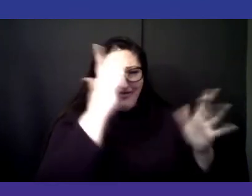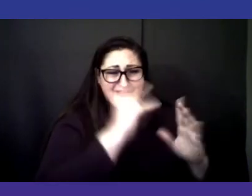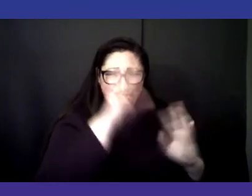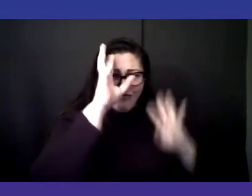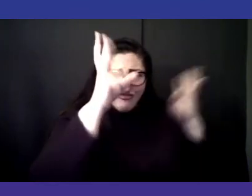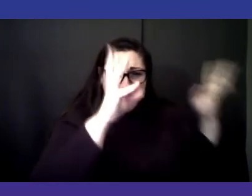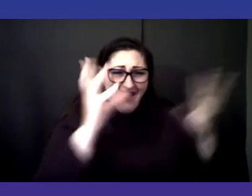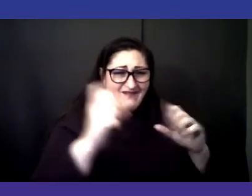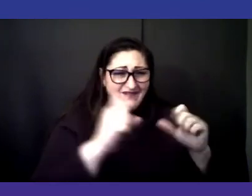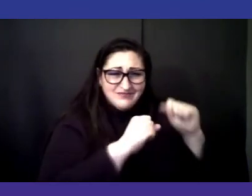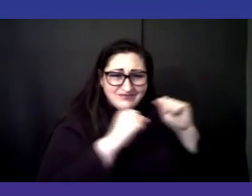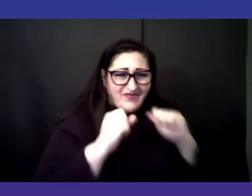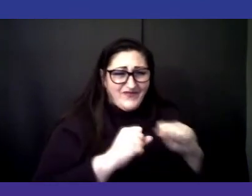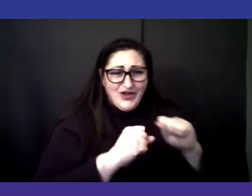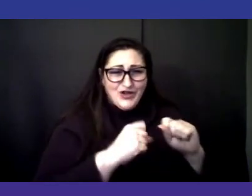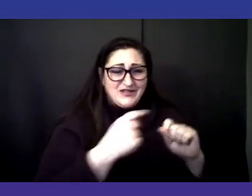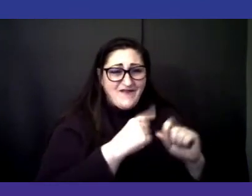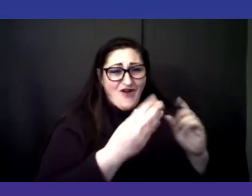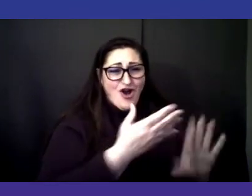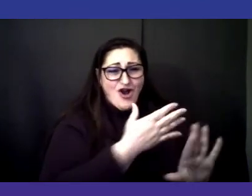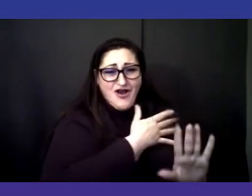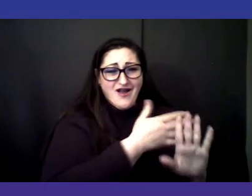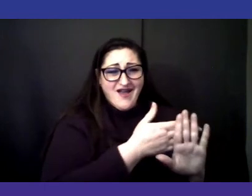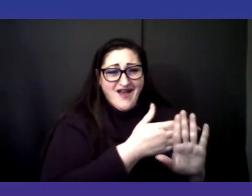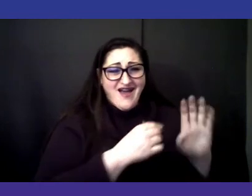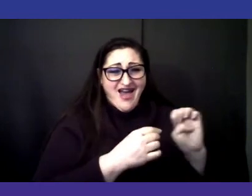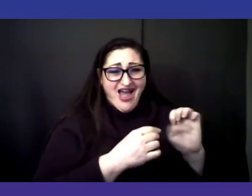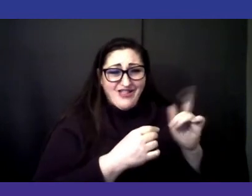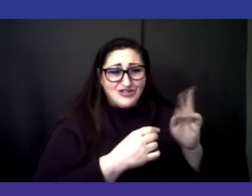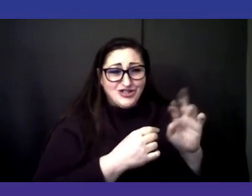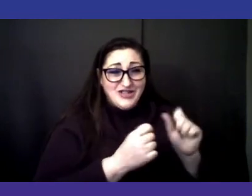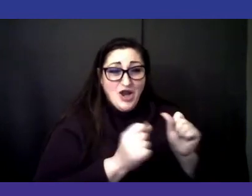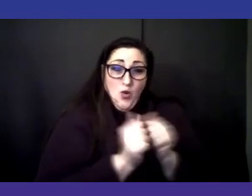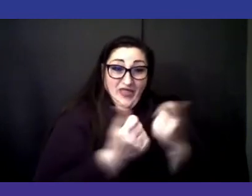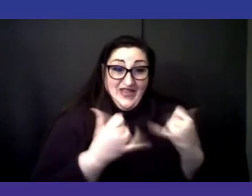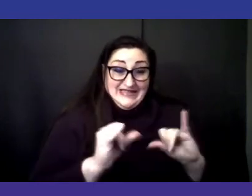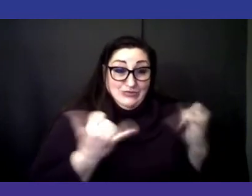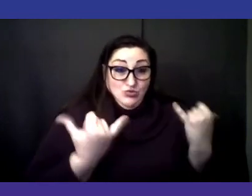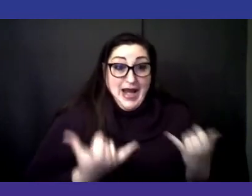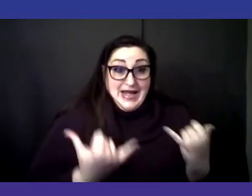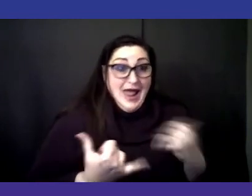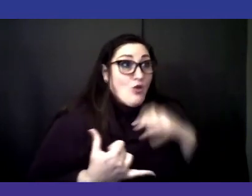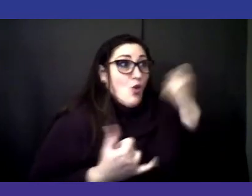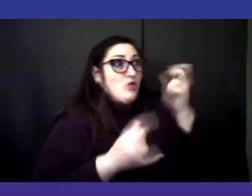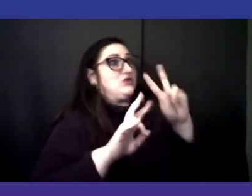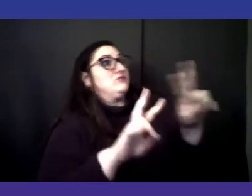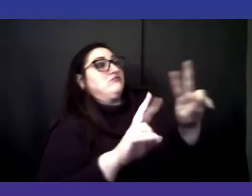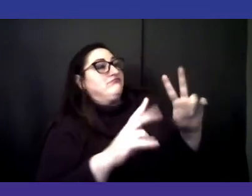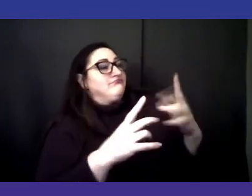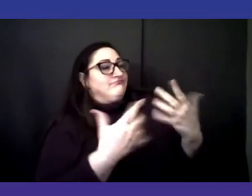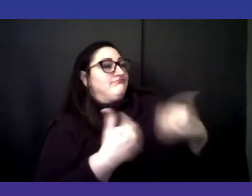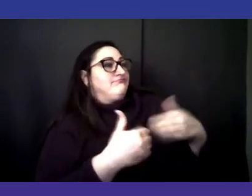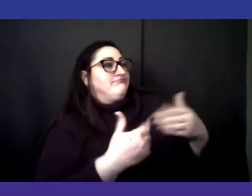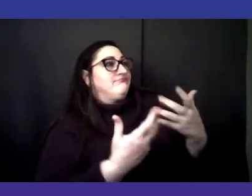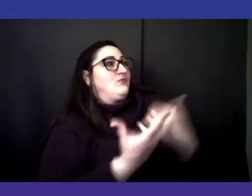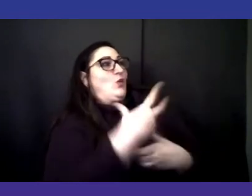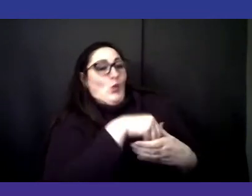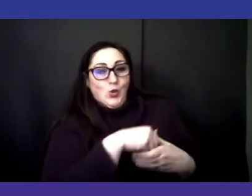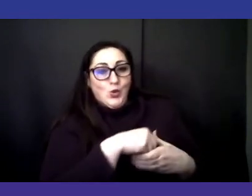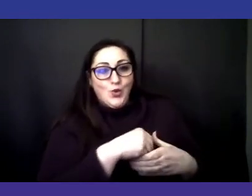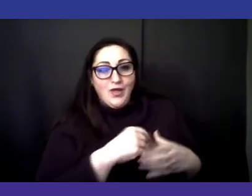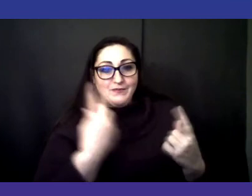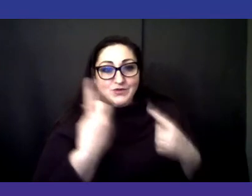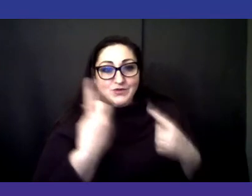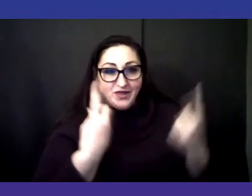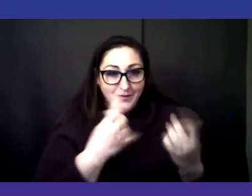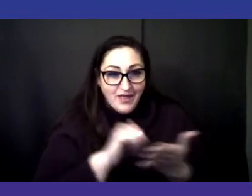fierceness of our elders who are still very much with us. And that's where I want to see us, is about, you